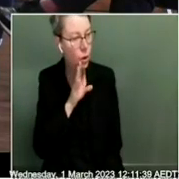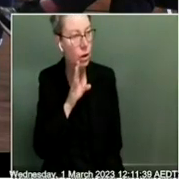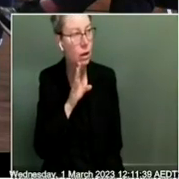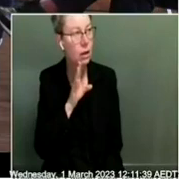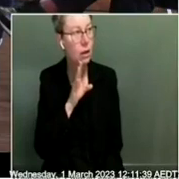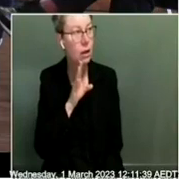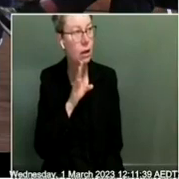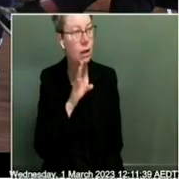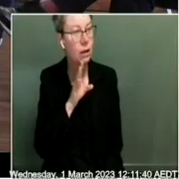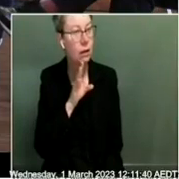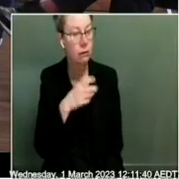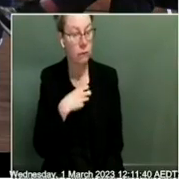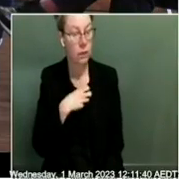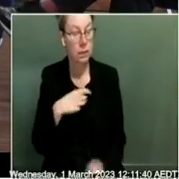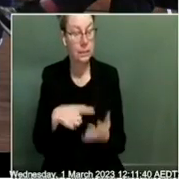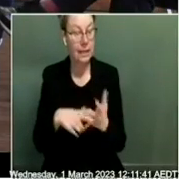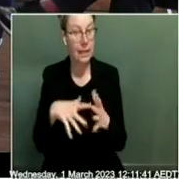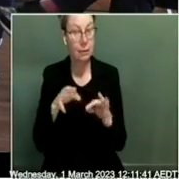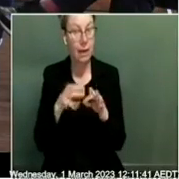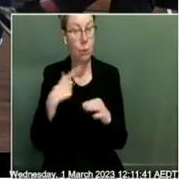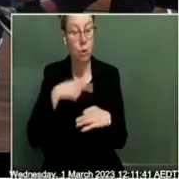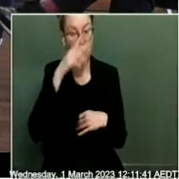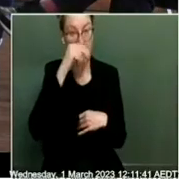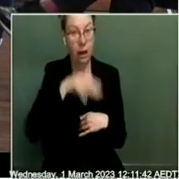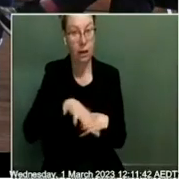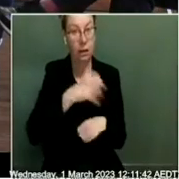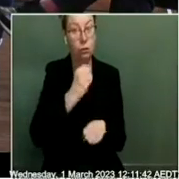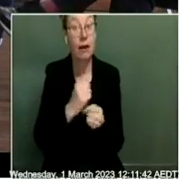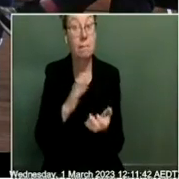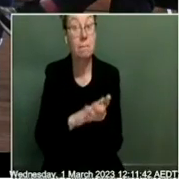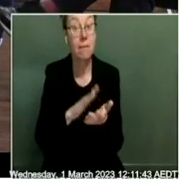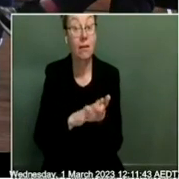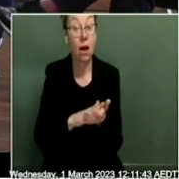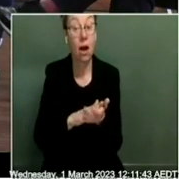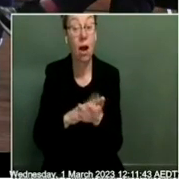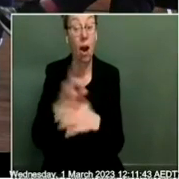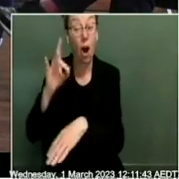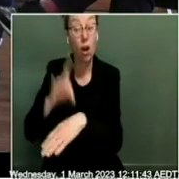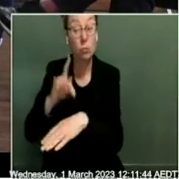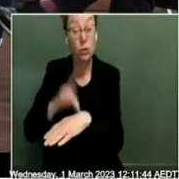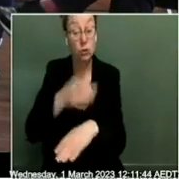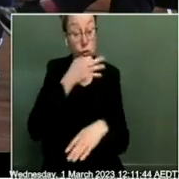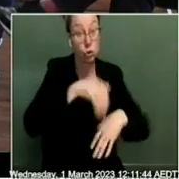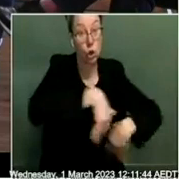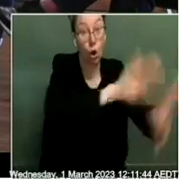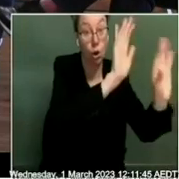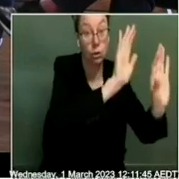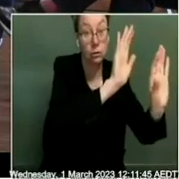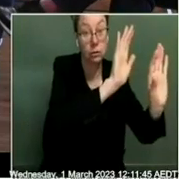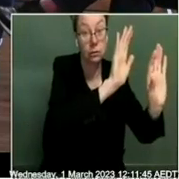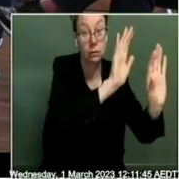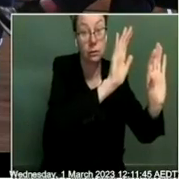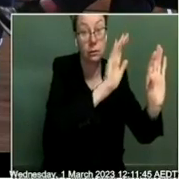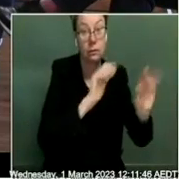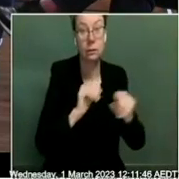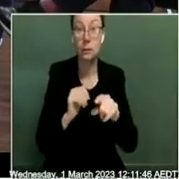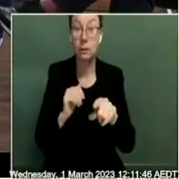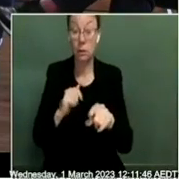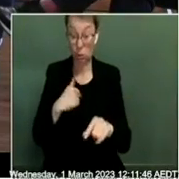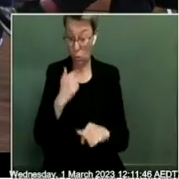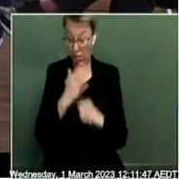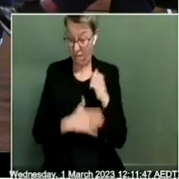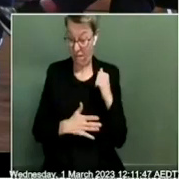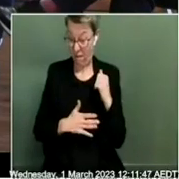when your grandmother was in hospital with TB. And we didn't go to hospitals. And we didn't get TB. If we were sick as kids, we never